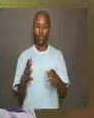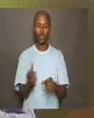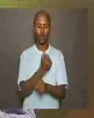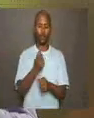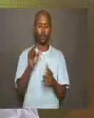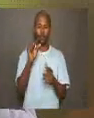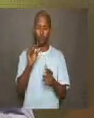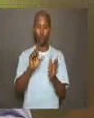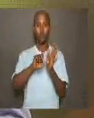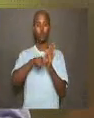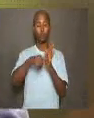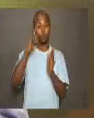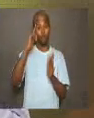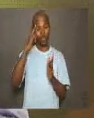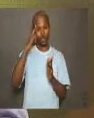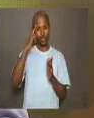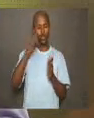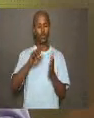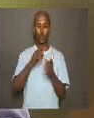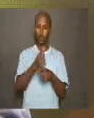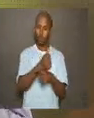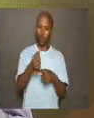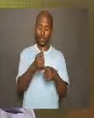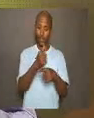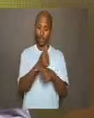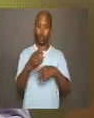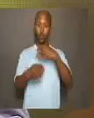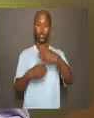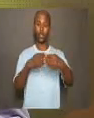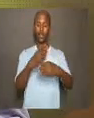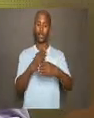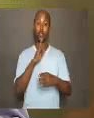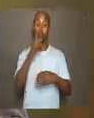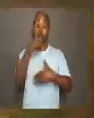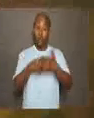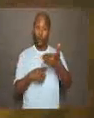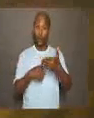few minutes to practice the construction of truth tables.